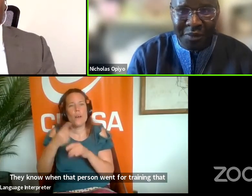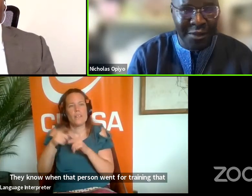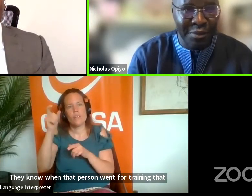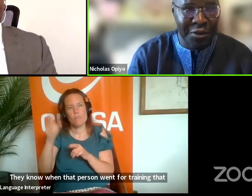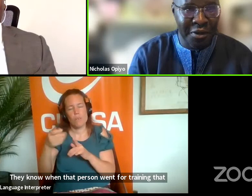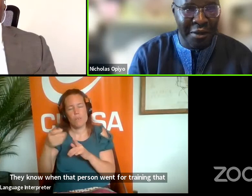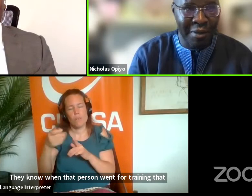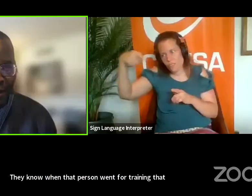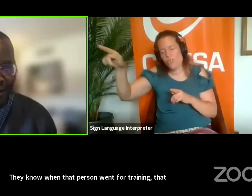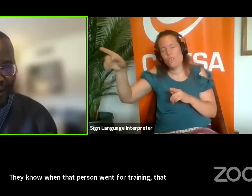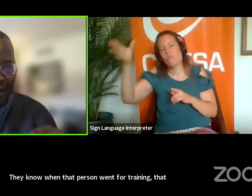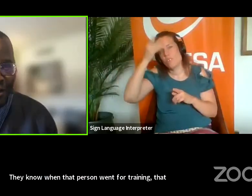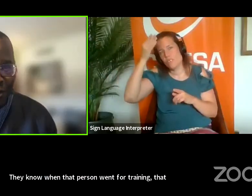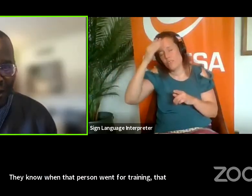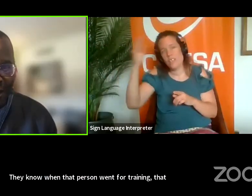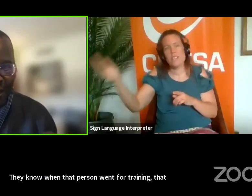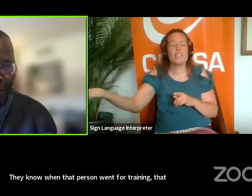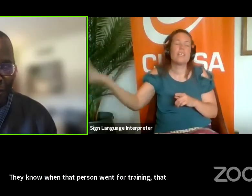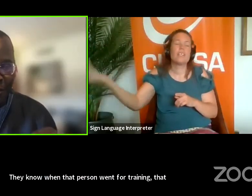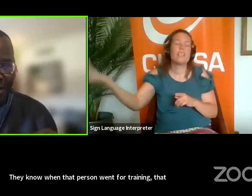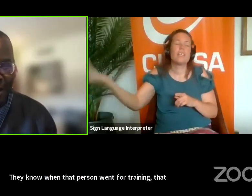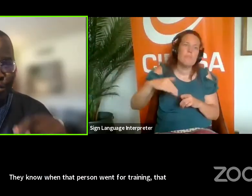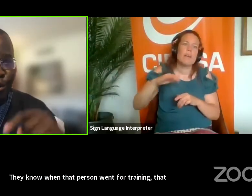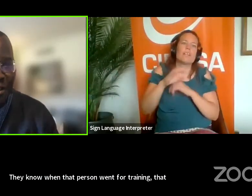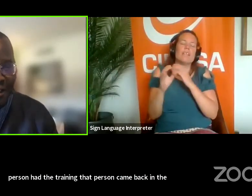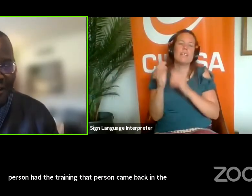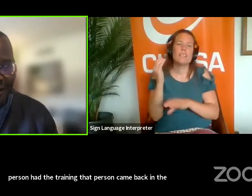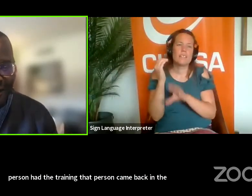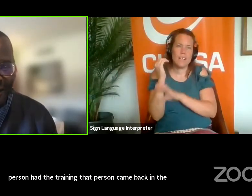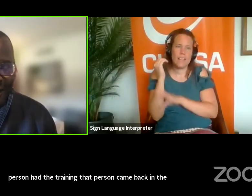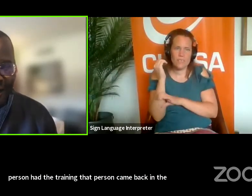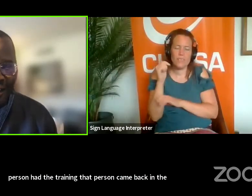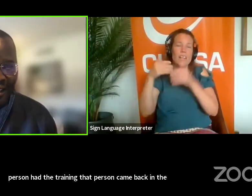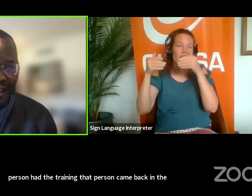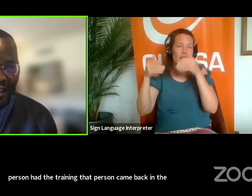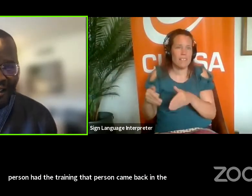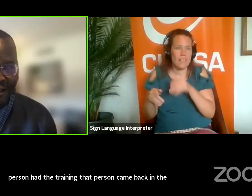training, that person came back in the country, and that person is now plotting